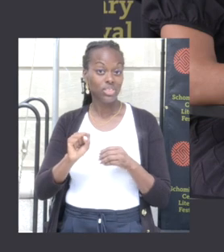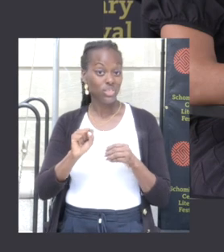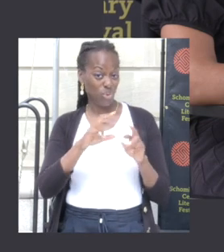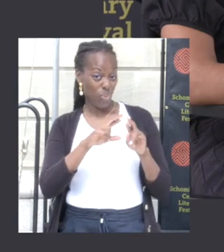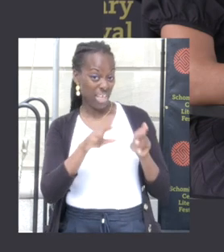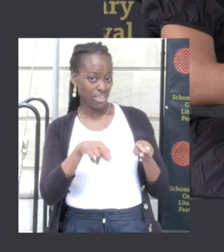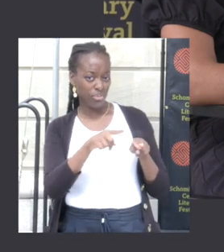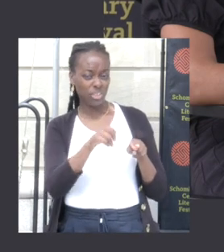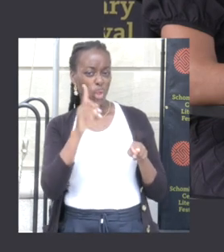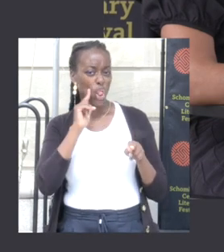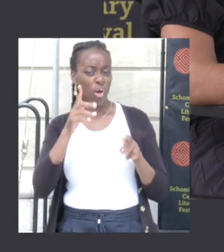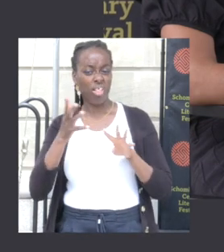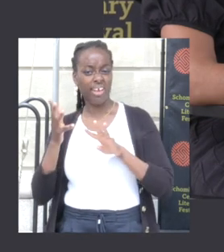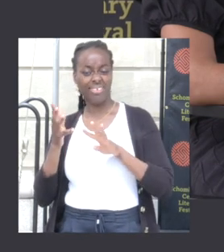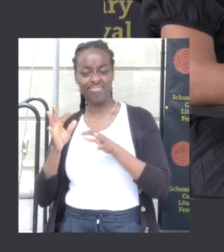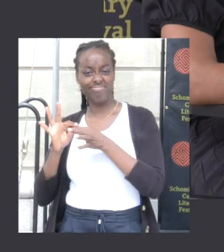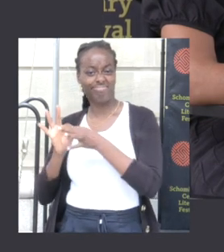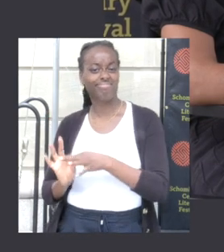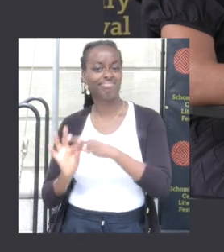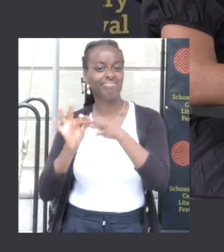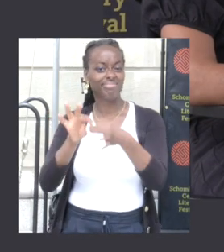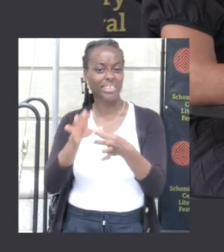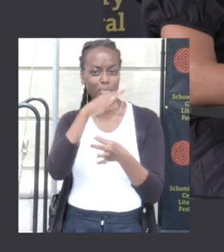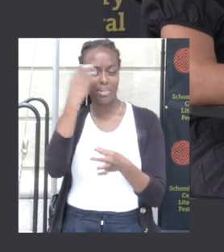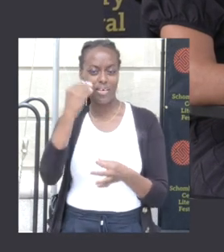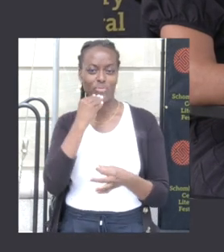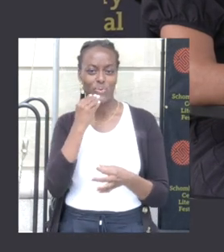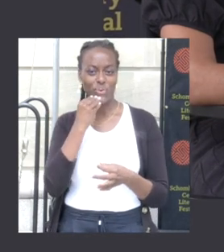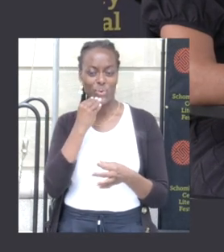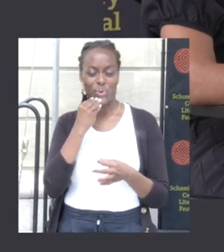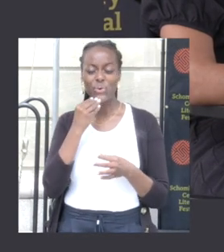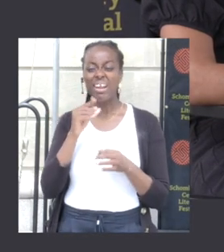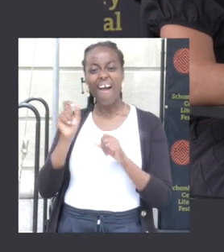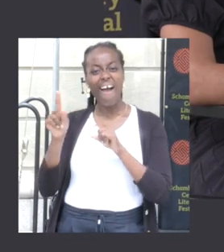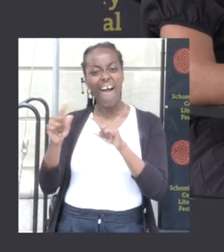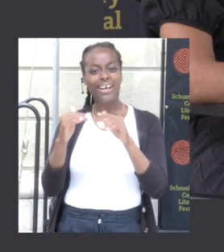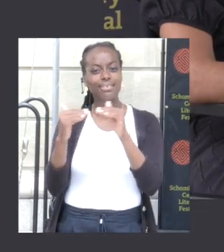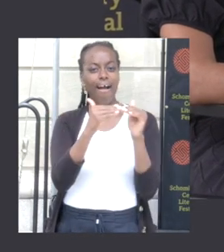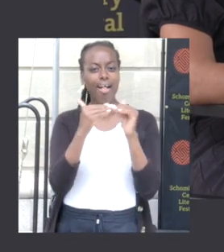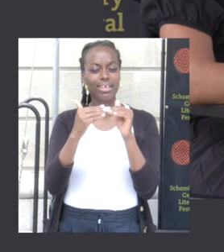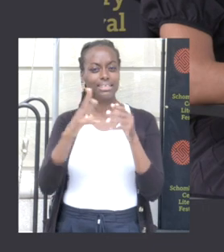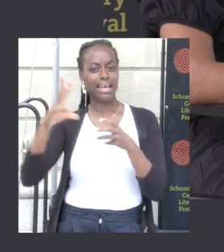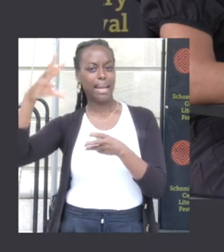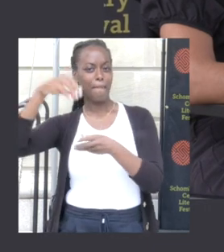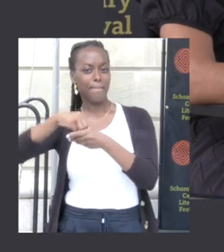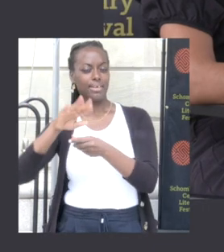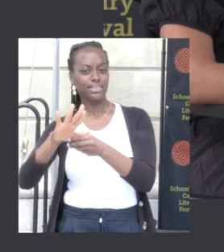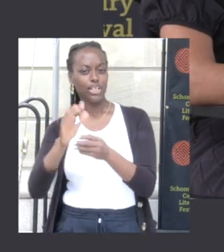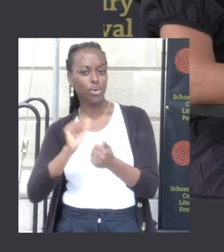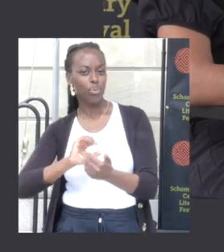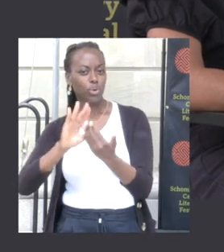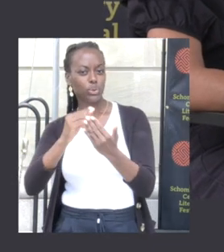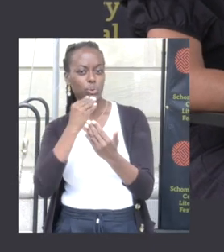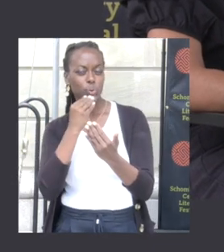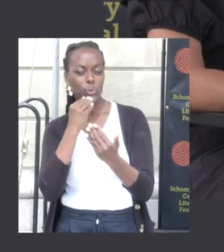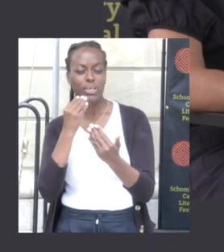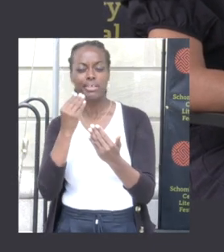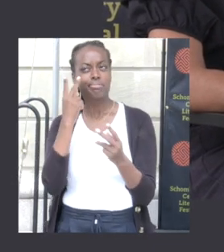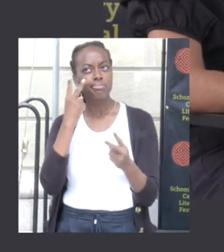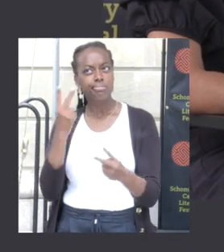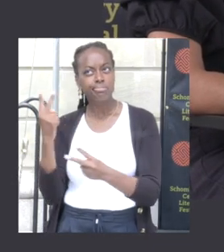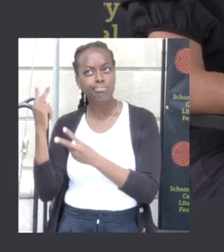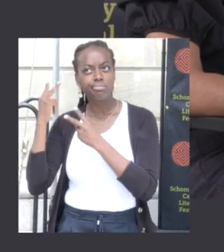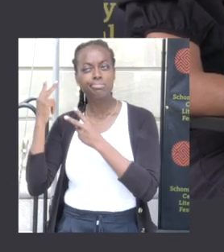overly prescriptive, I ask brilliant colleagues to offer dishes that embody their approach to cooking and draw on history and memory while looking